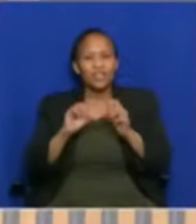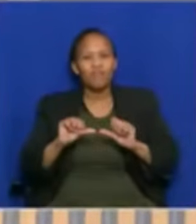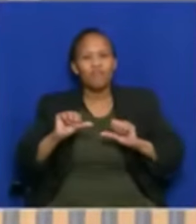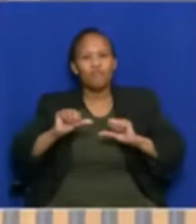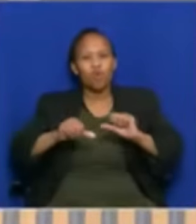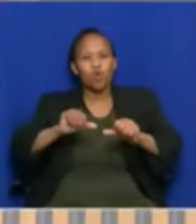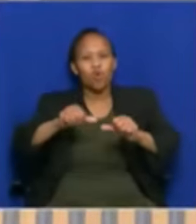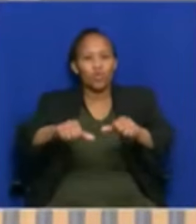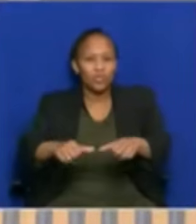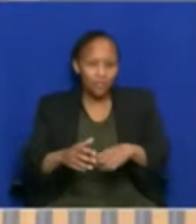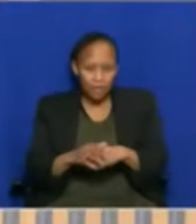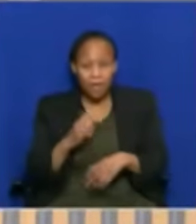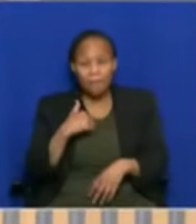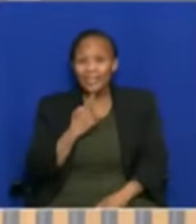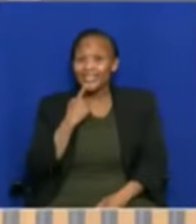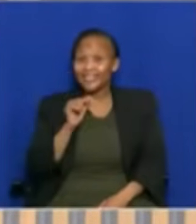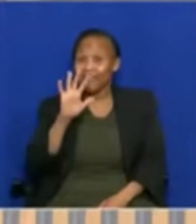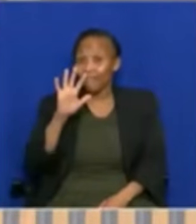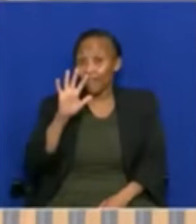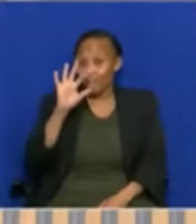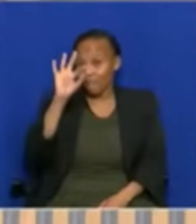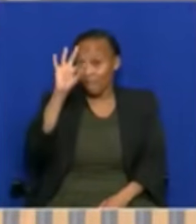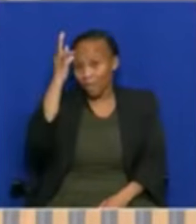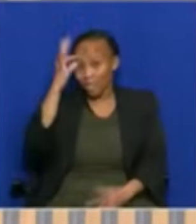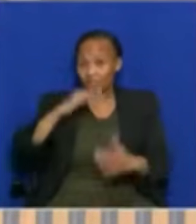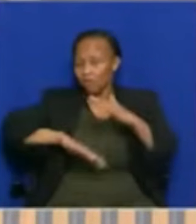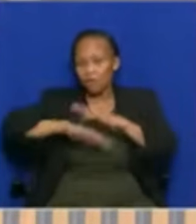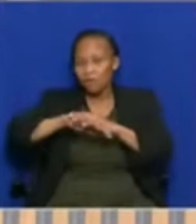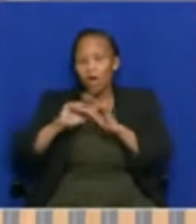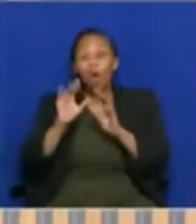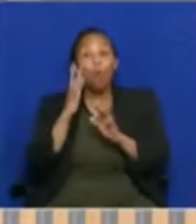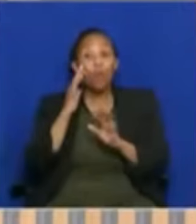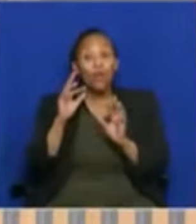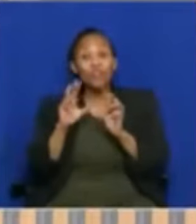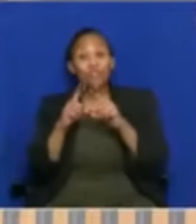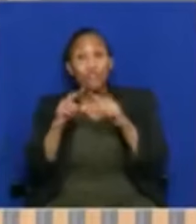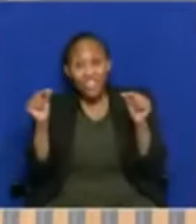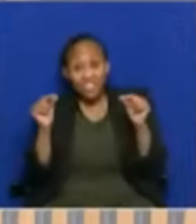in when you indicate we should do so. Thank you. Chair. Adjourn.